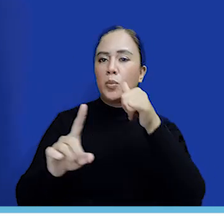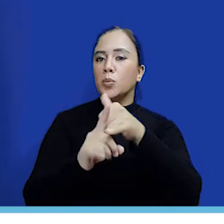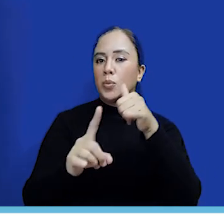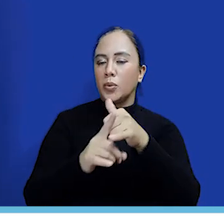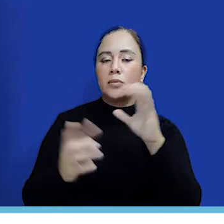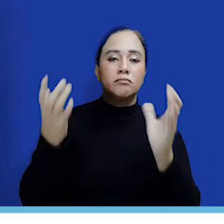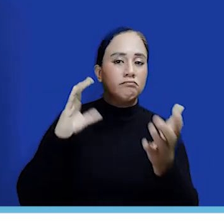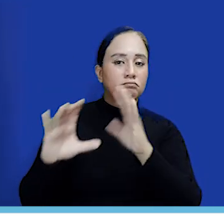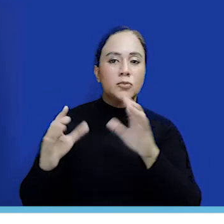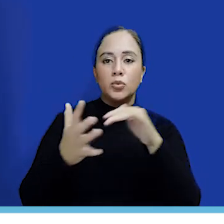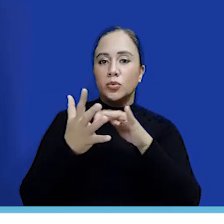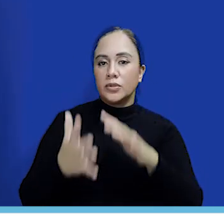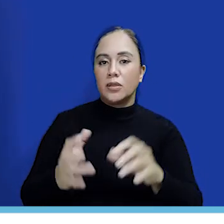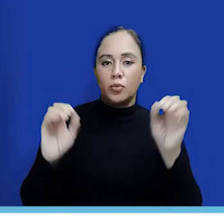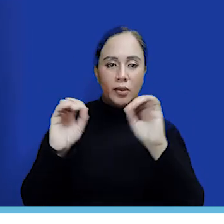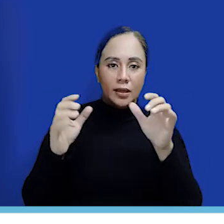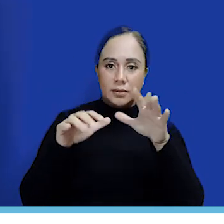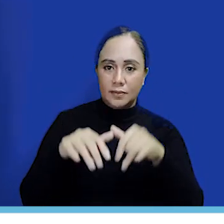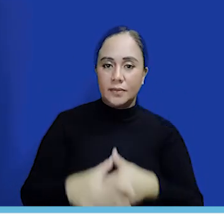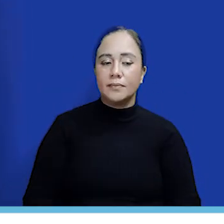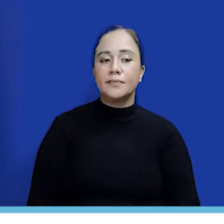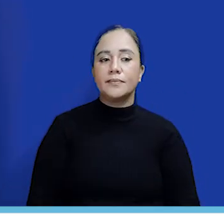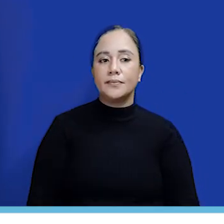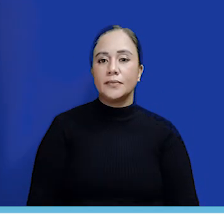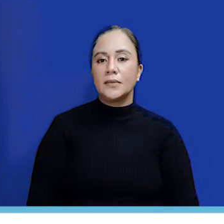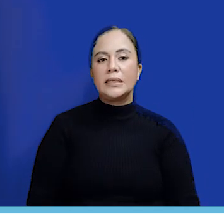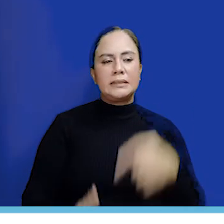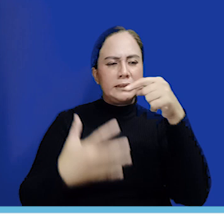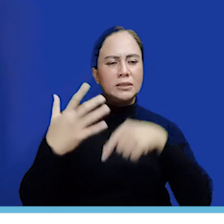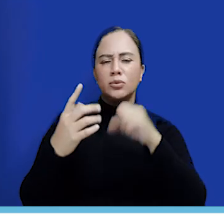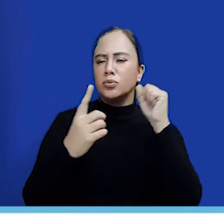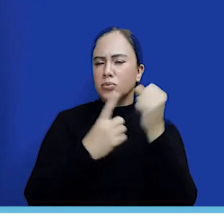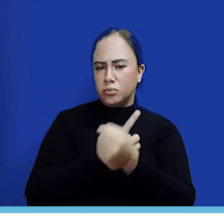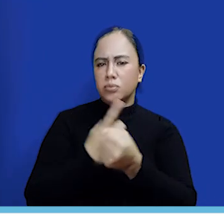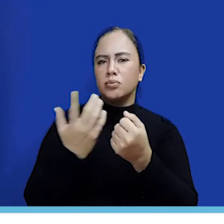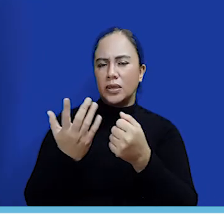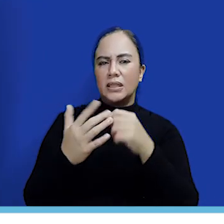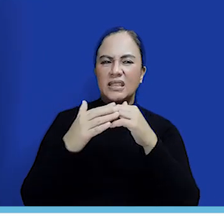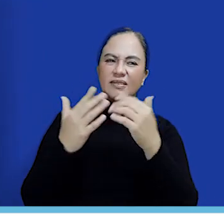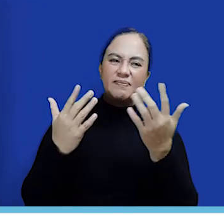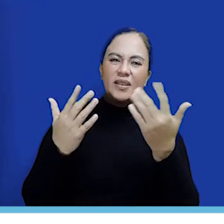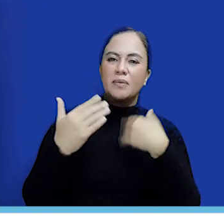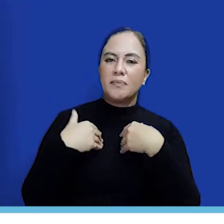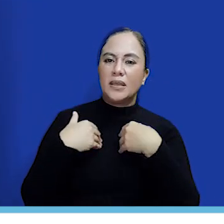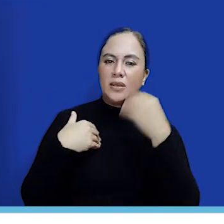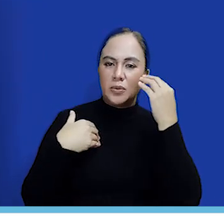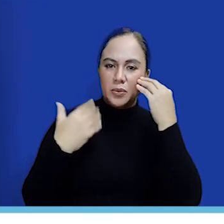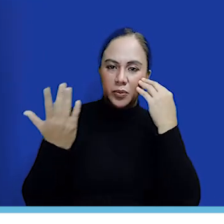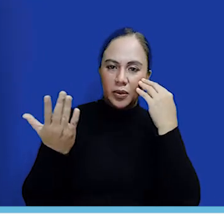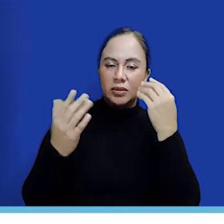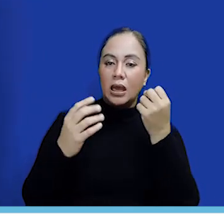and bullying compared to students without disabilities. These situations are less likely to be